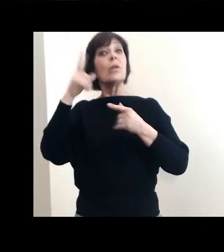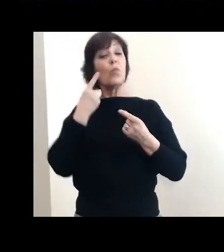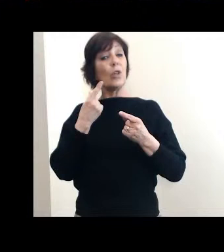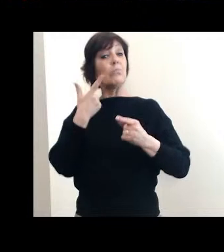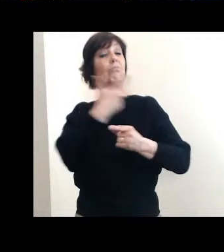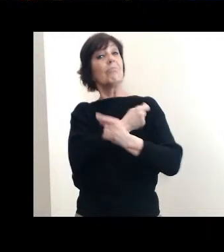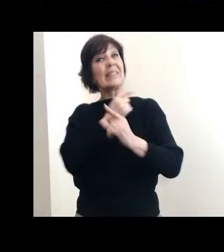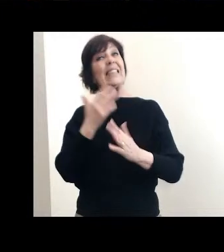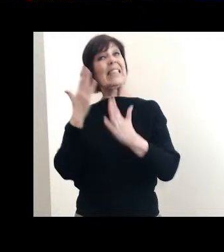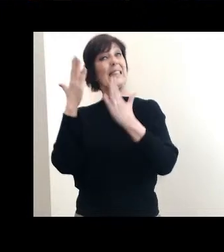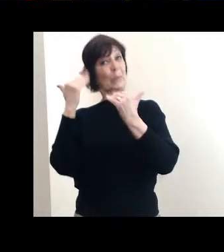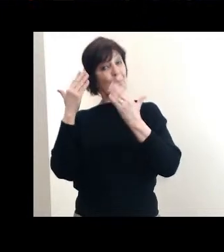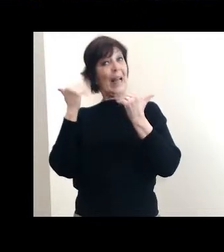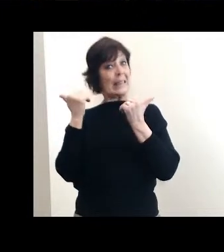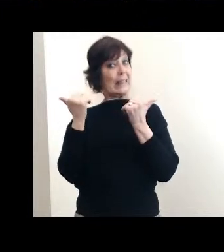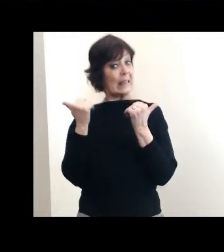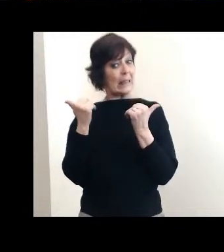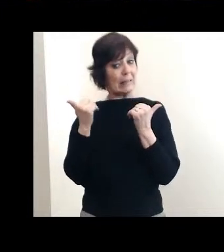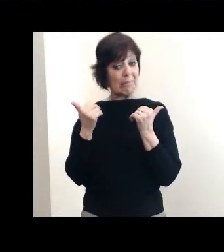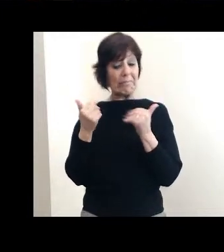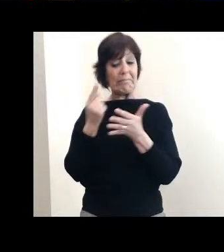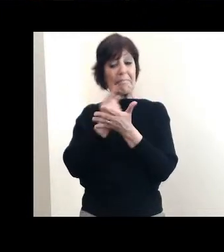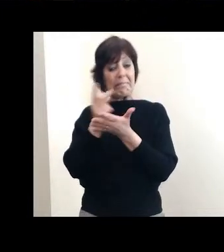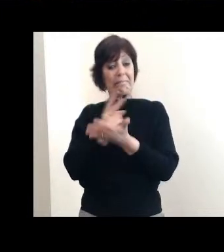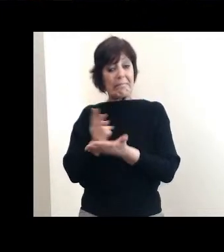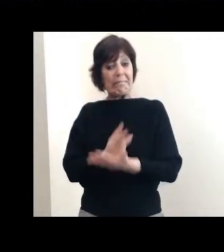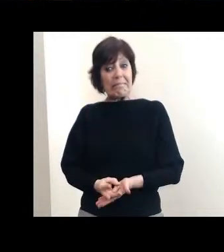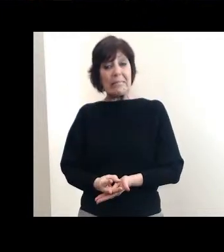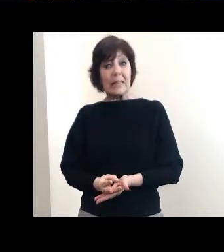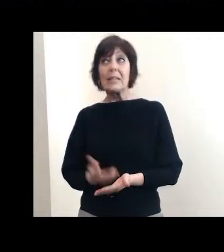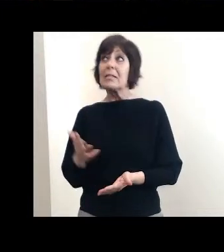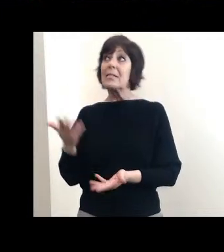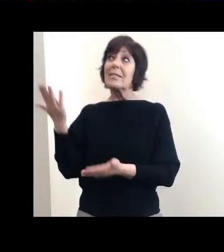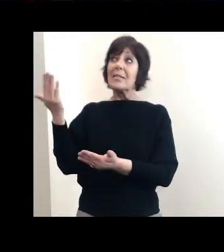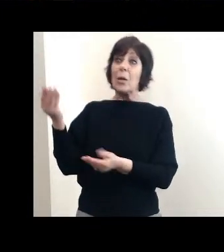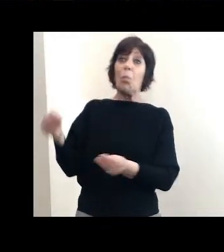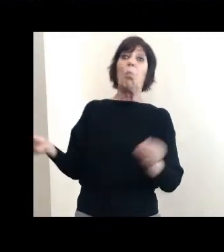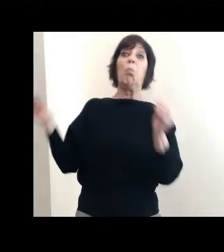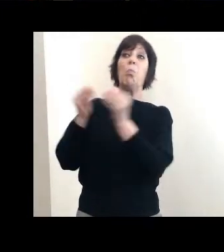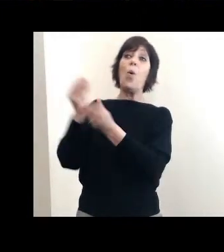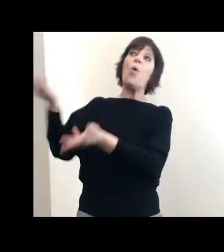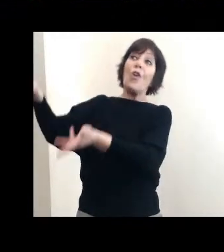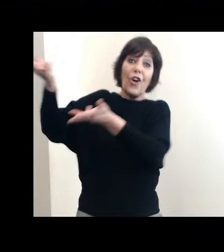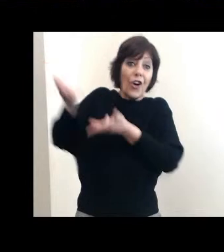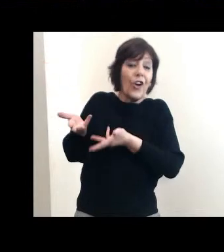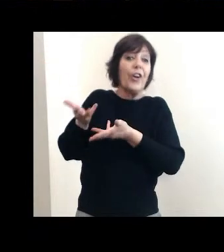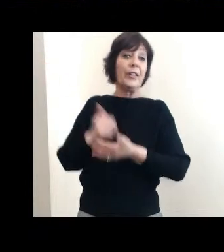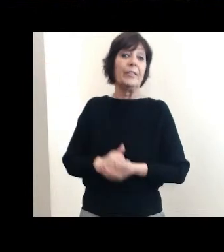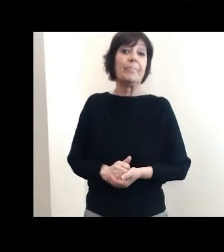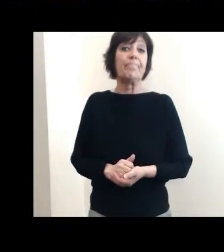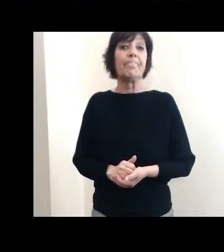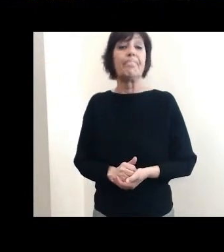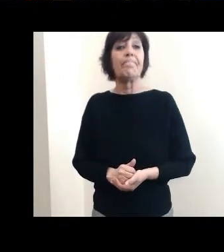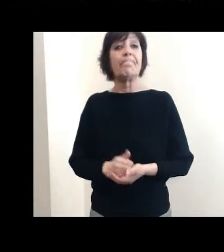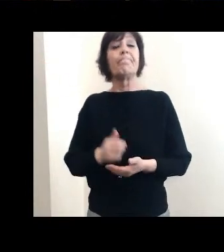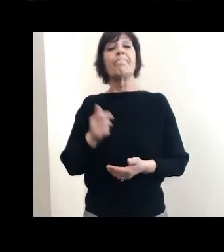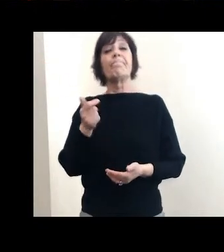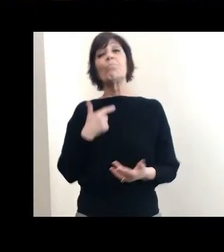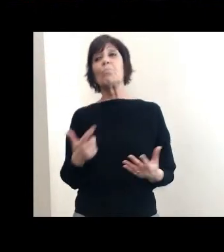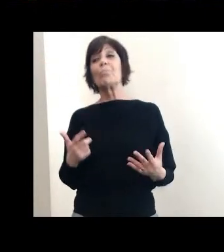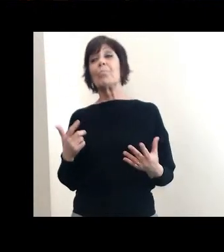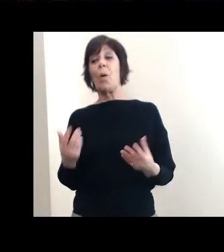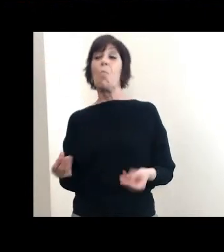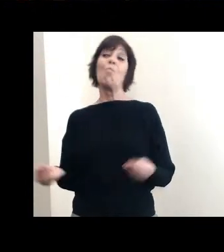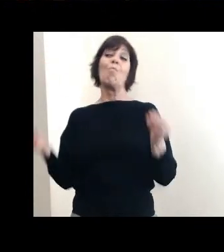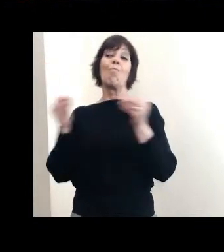are expecting in the upcoming weeks doses that we'll get them, and we'll get a little bit more than